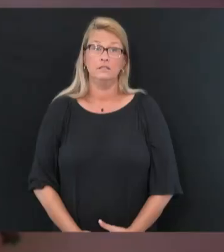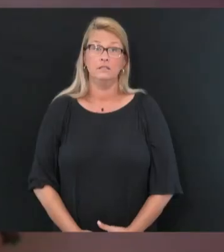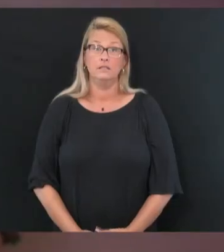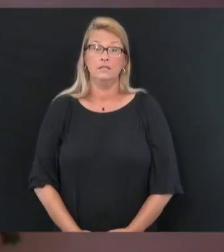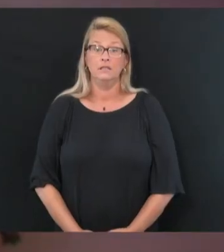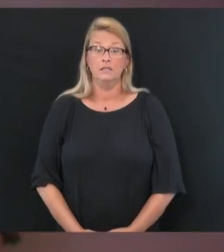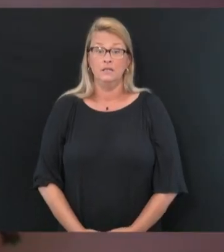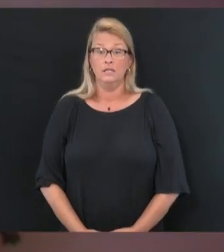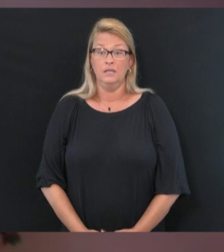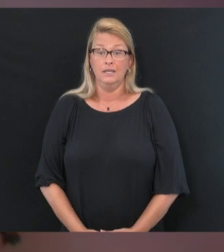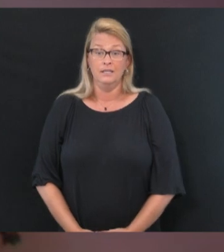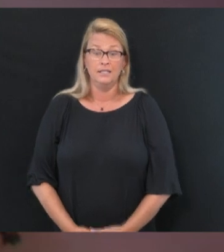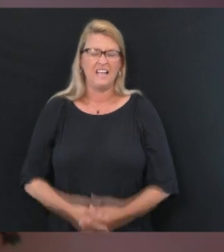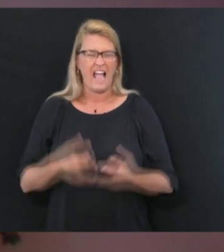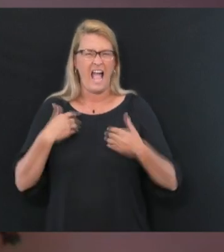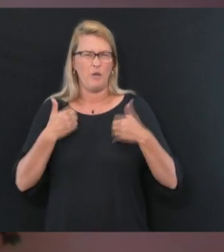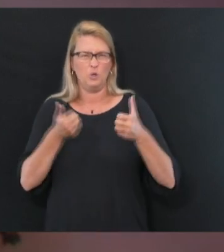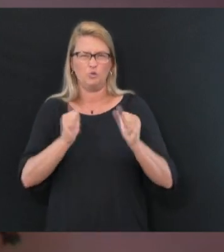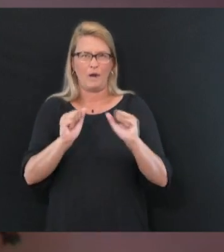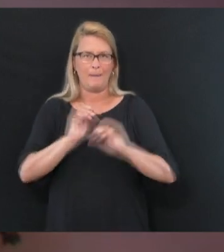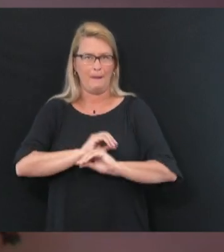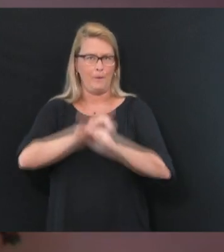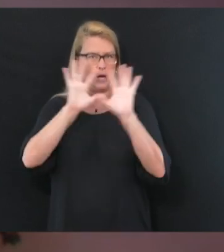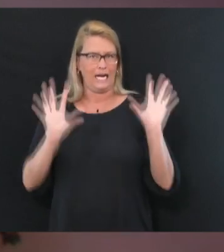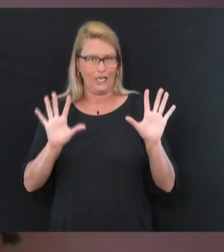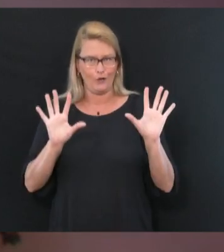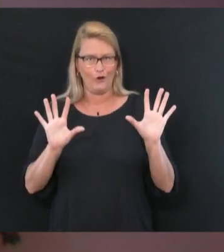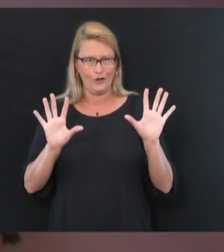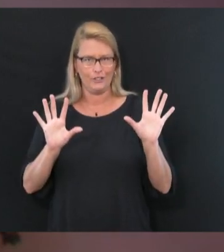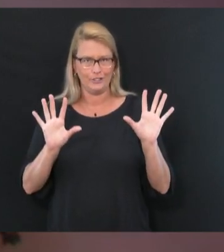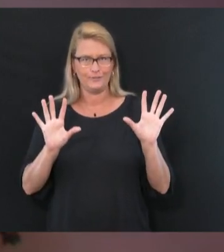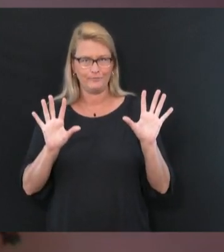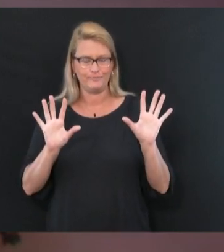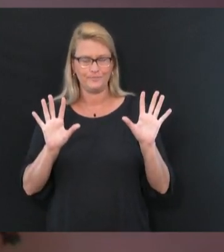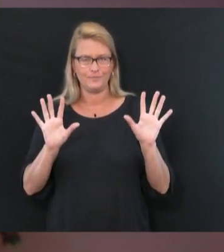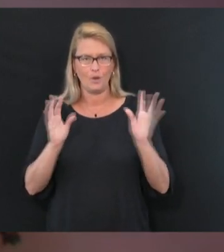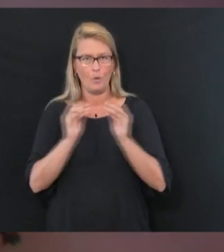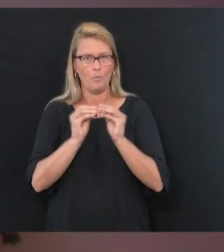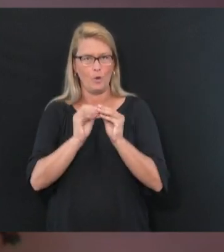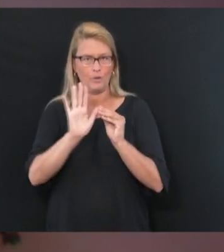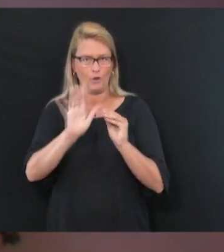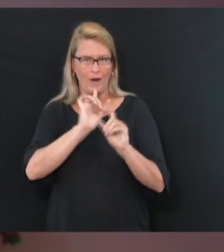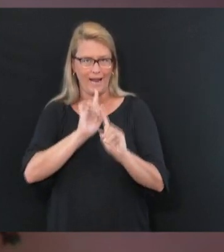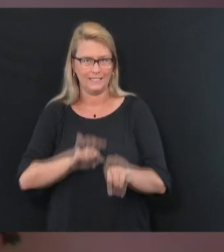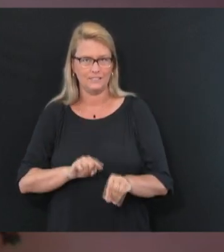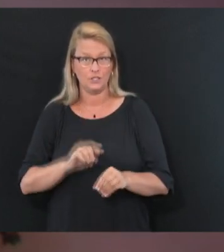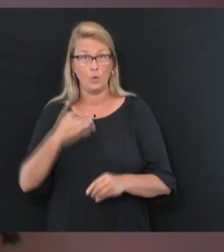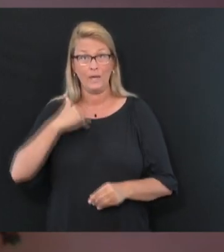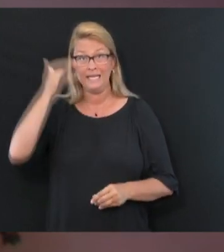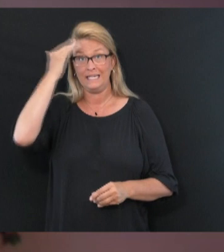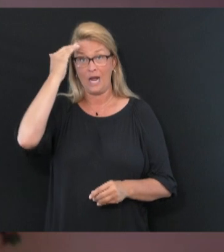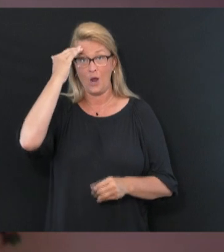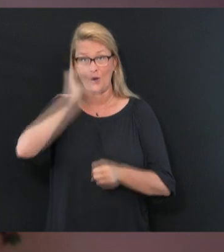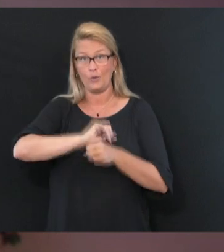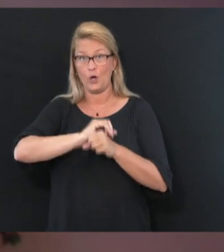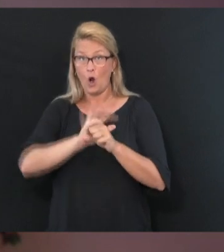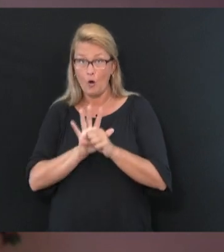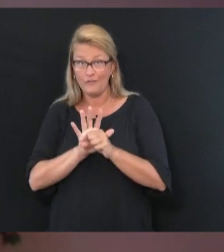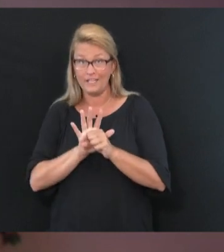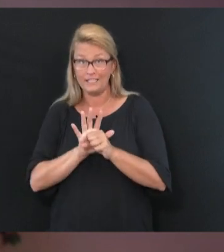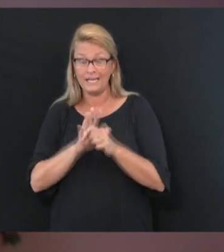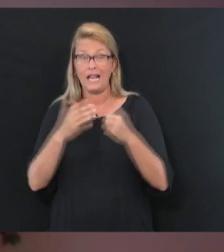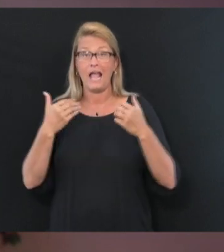and maybe I'll try to answer things a little bit differently. We know that COVID-19 has